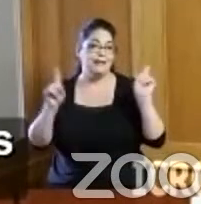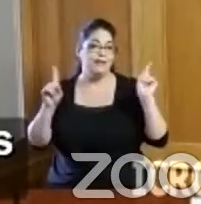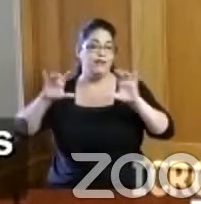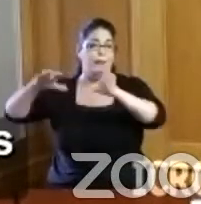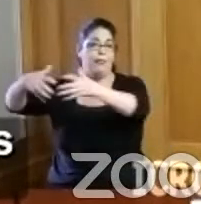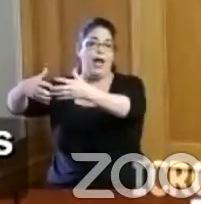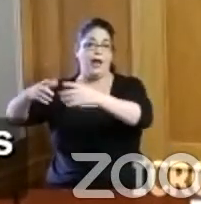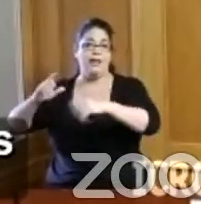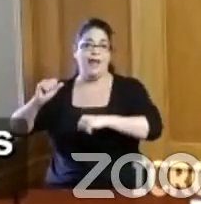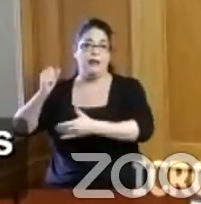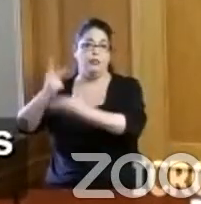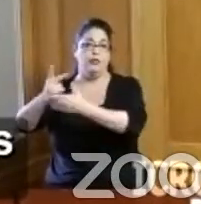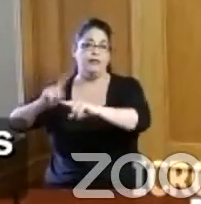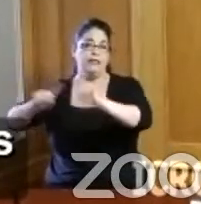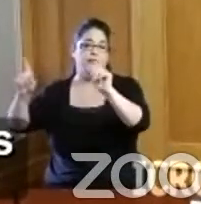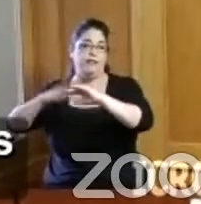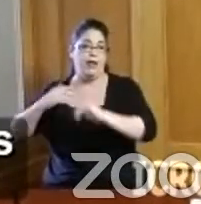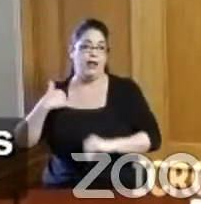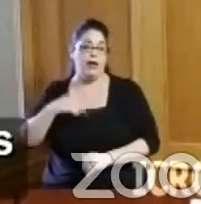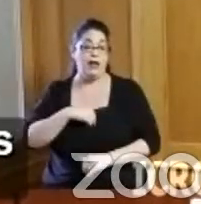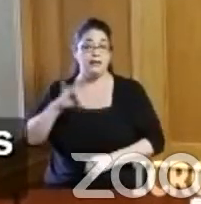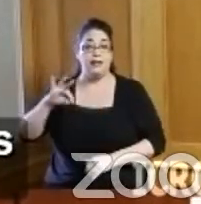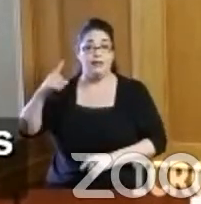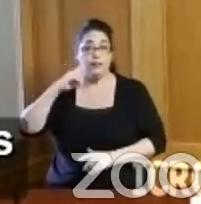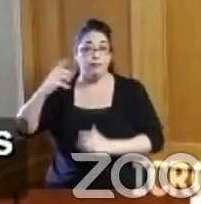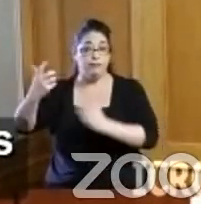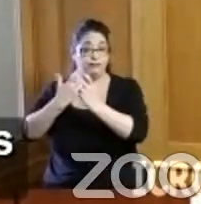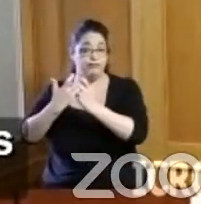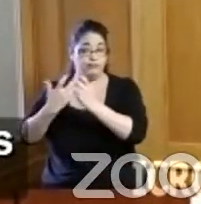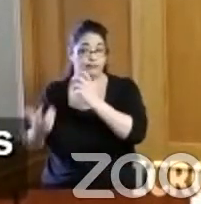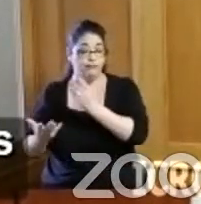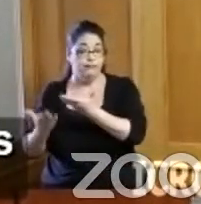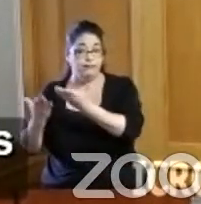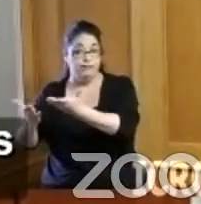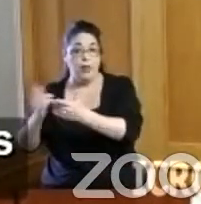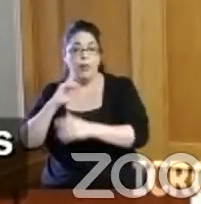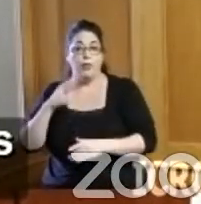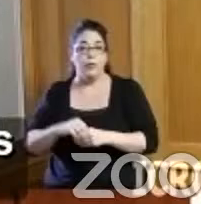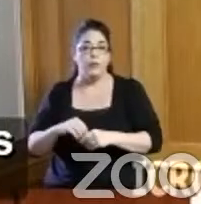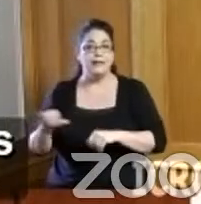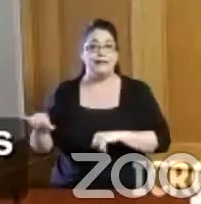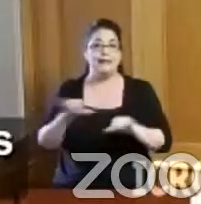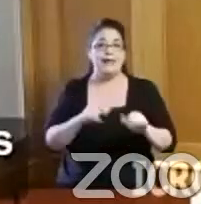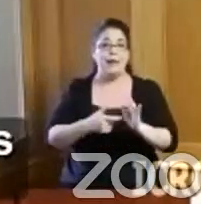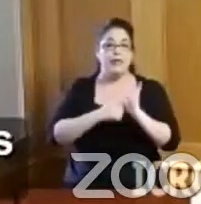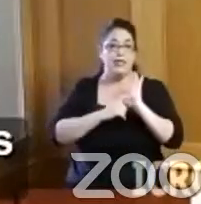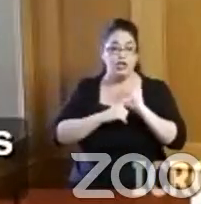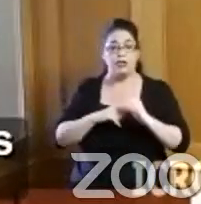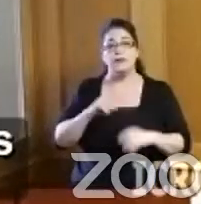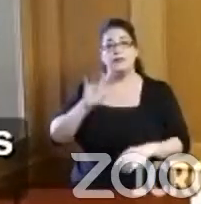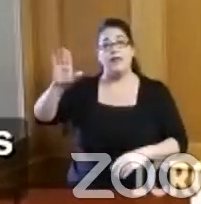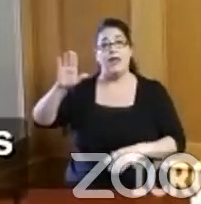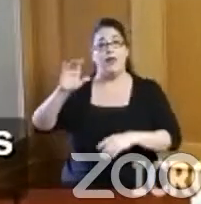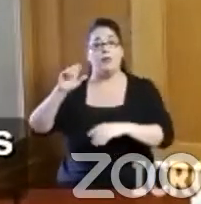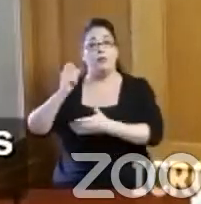can approve conditions that they see fit, but our recommendation as staff would be to include the same conditions with their approval of zoning compliance plans